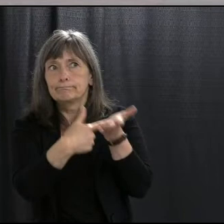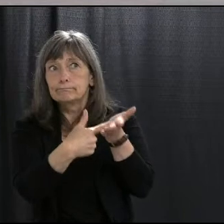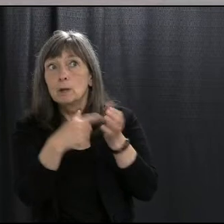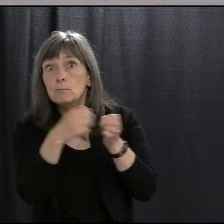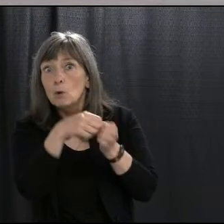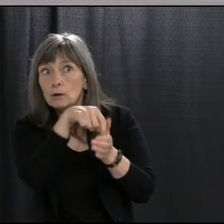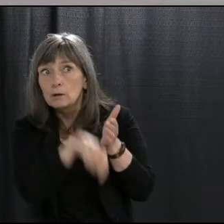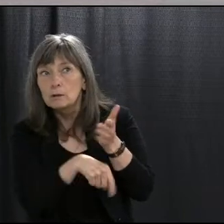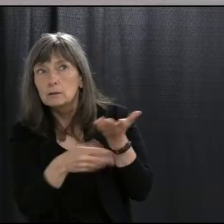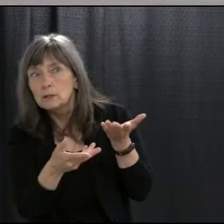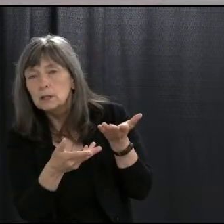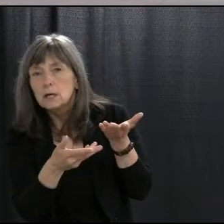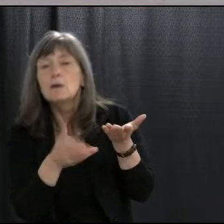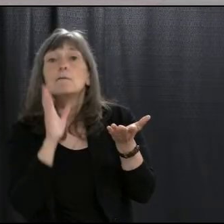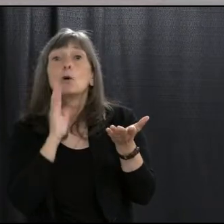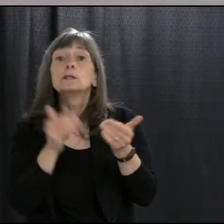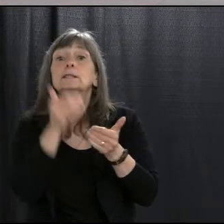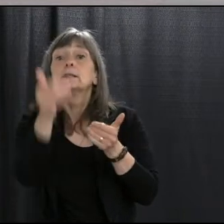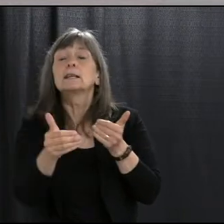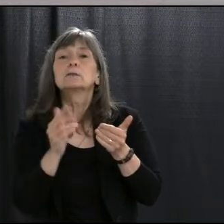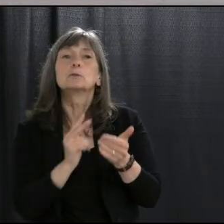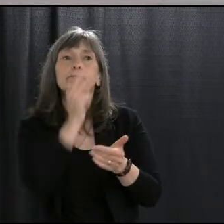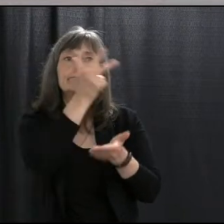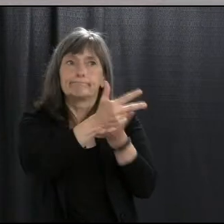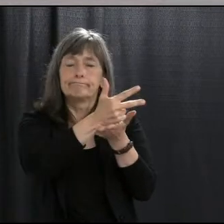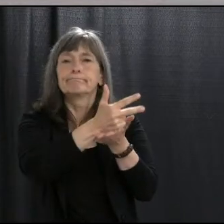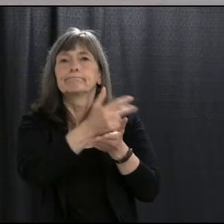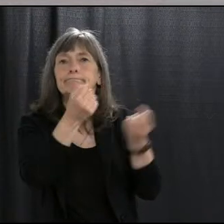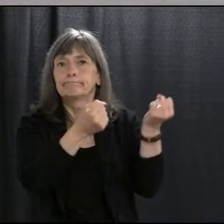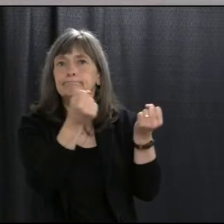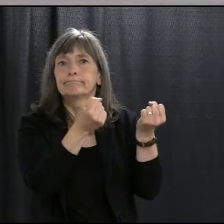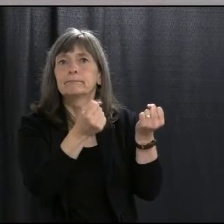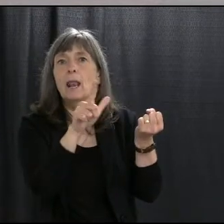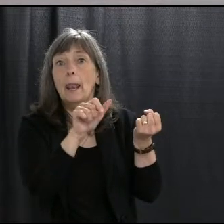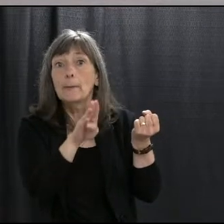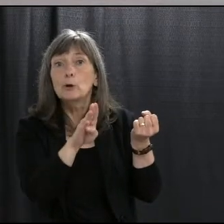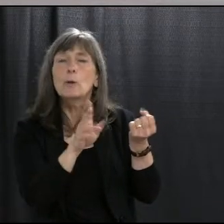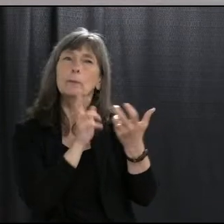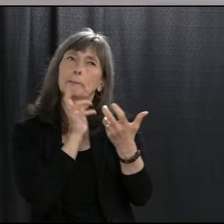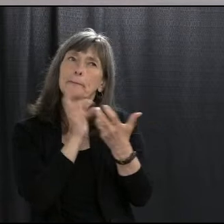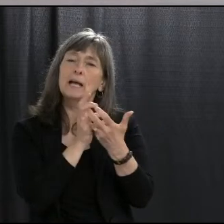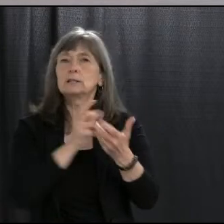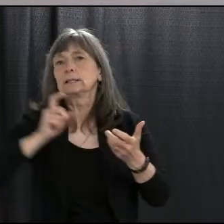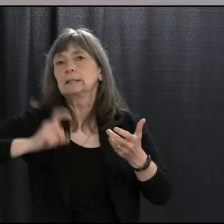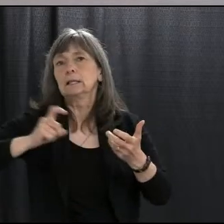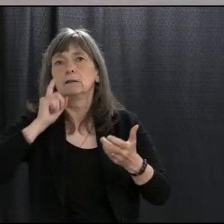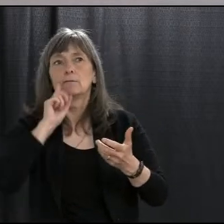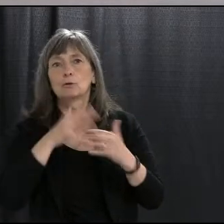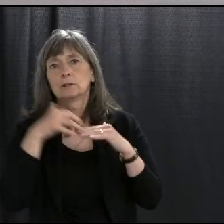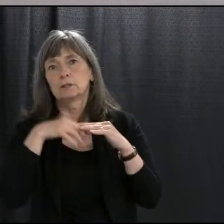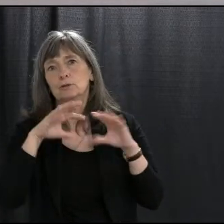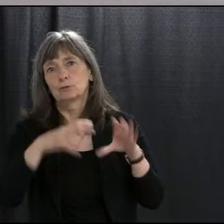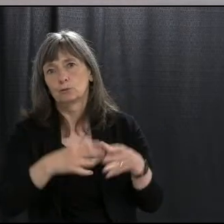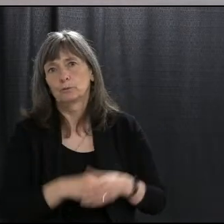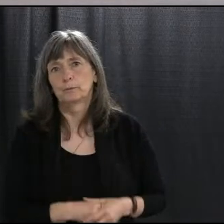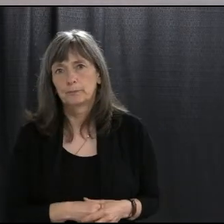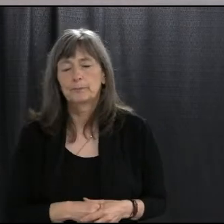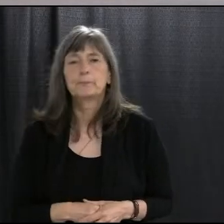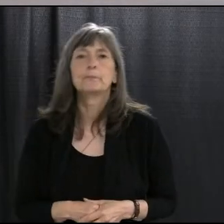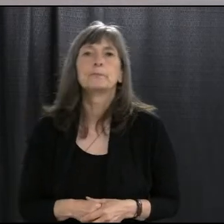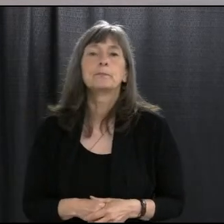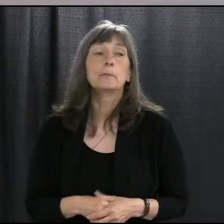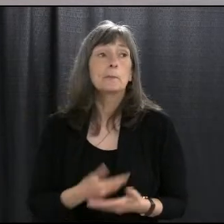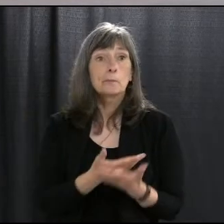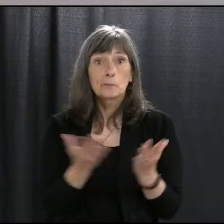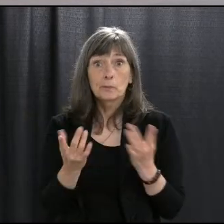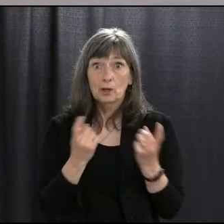hopes of getting a unit in Labrador in the near future as well. With that, we'll open it up for questions from the media. So this